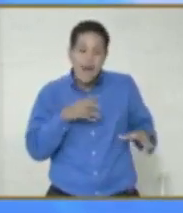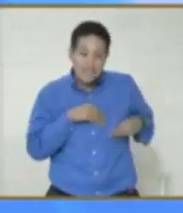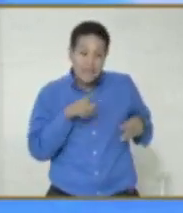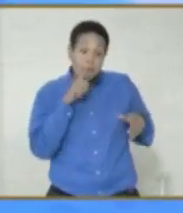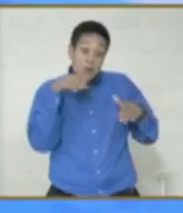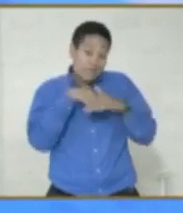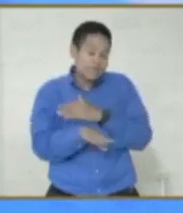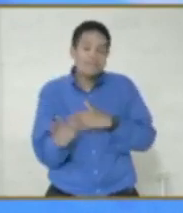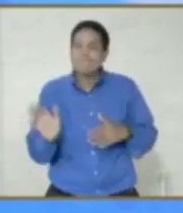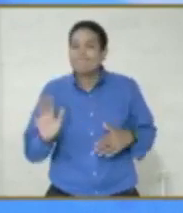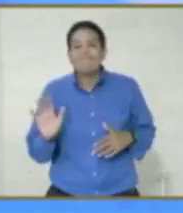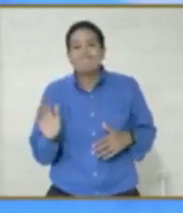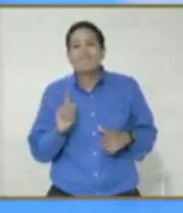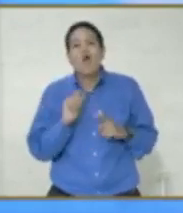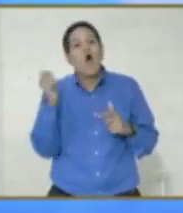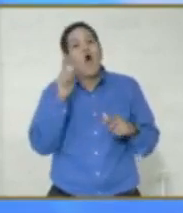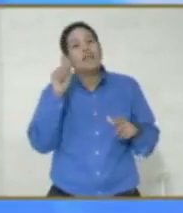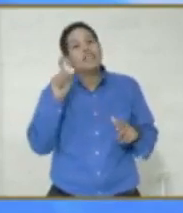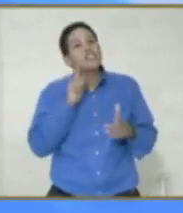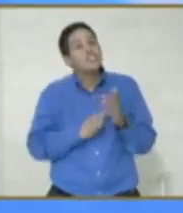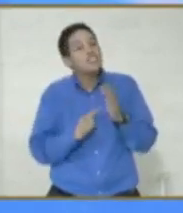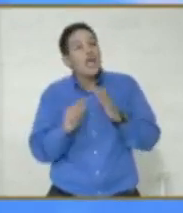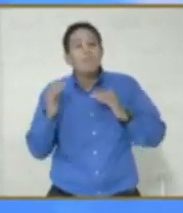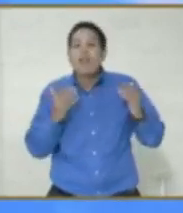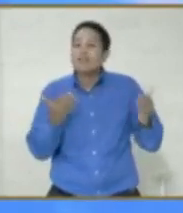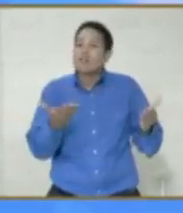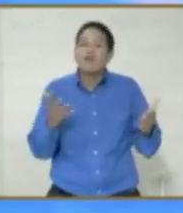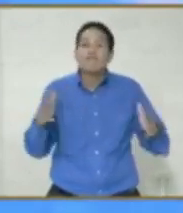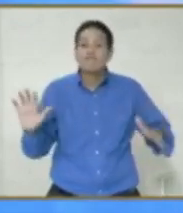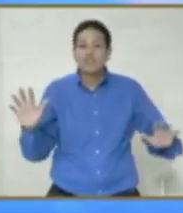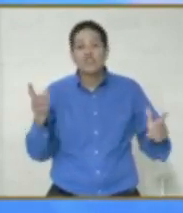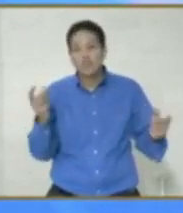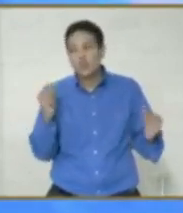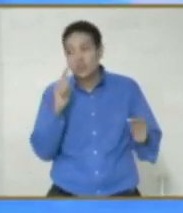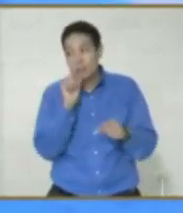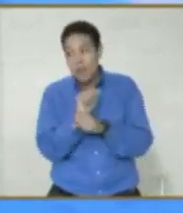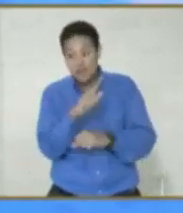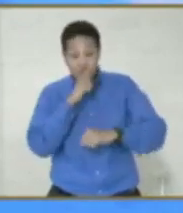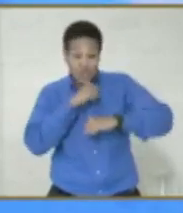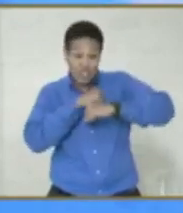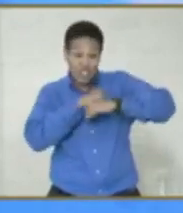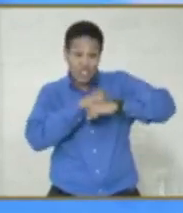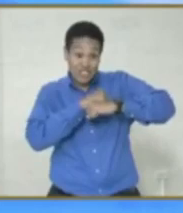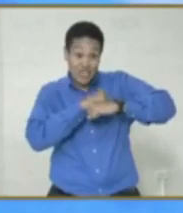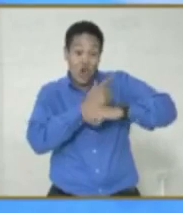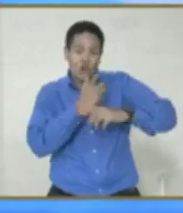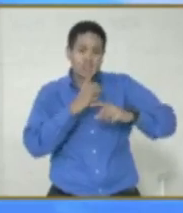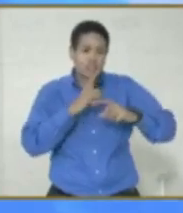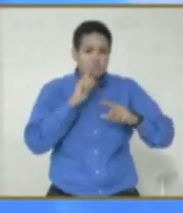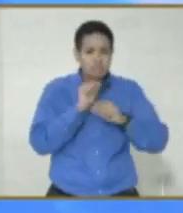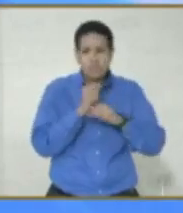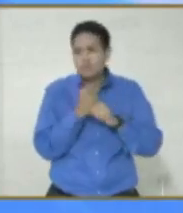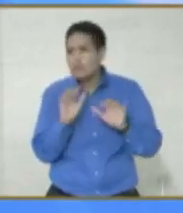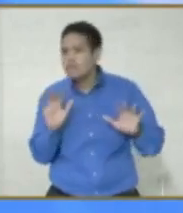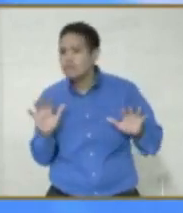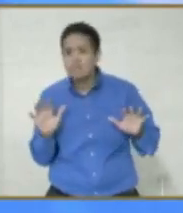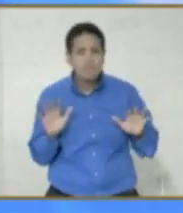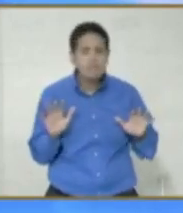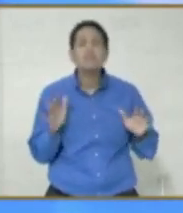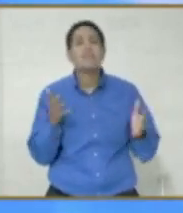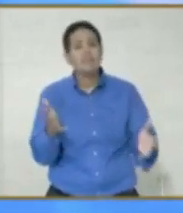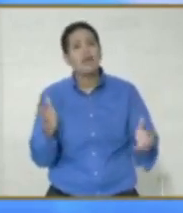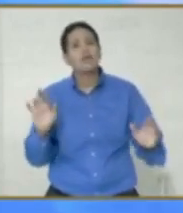But all the necessary checks and balances are being done to make sure that the security measures of the infirmary are taking